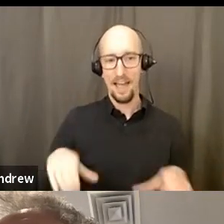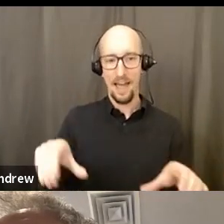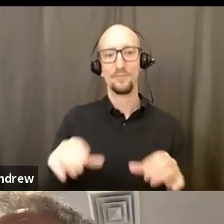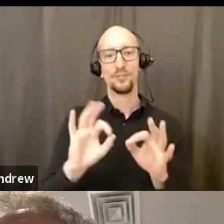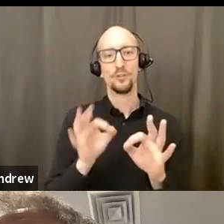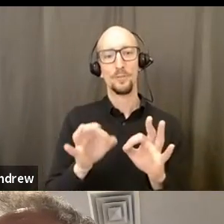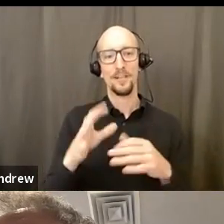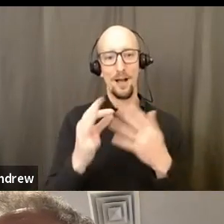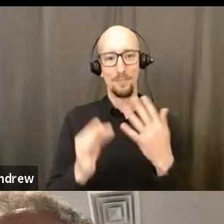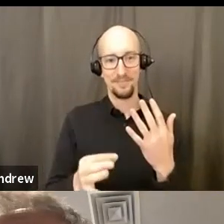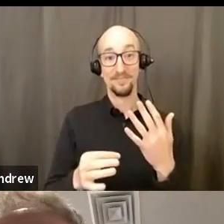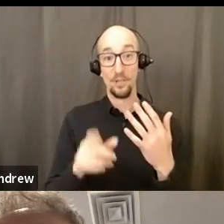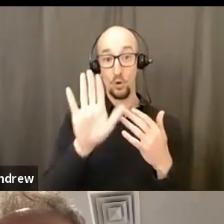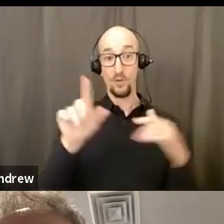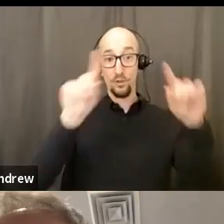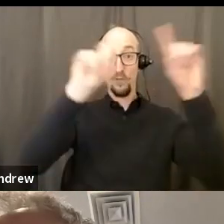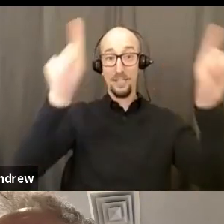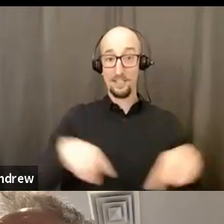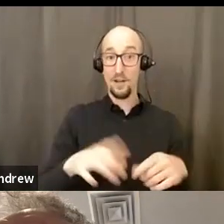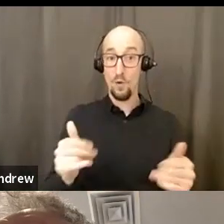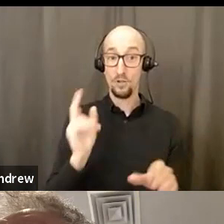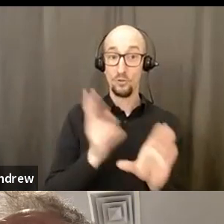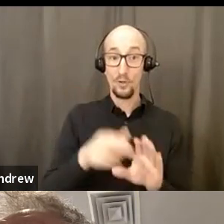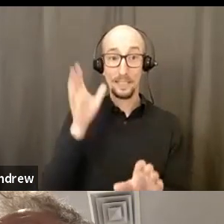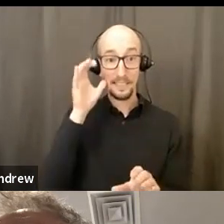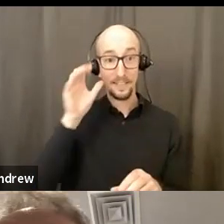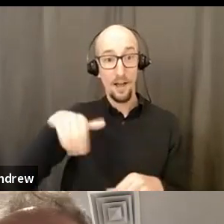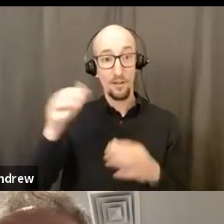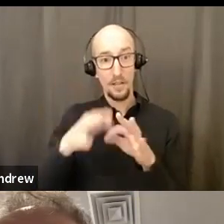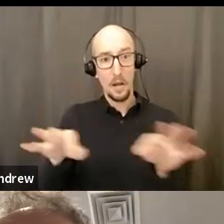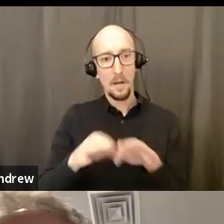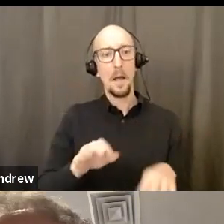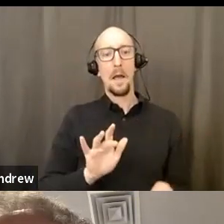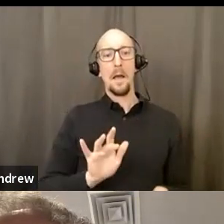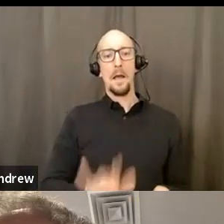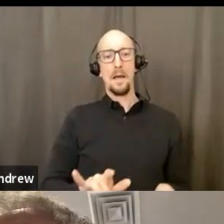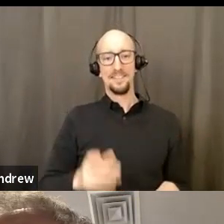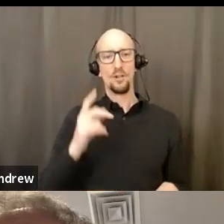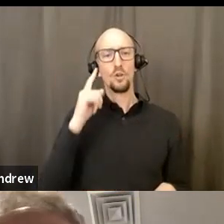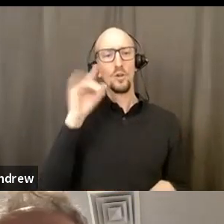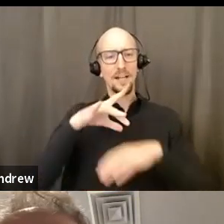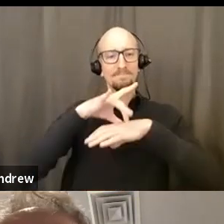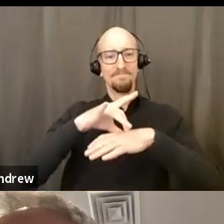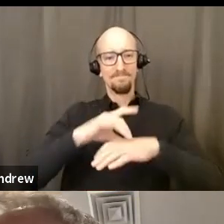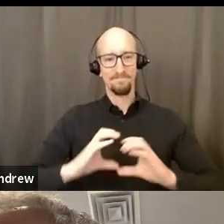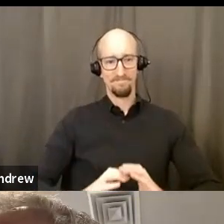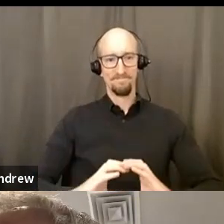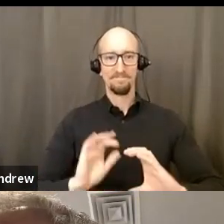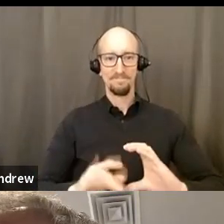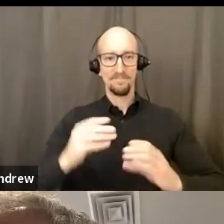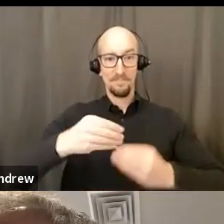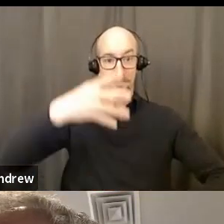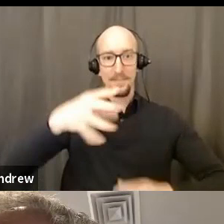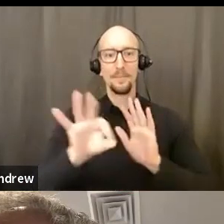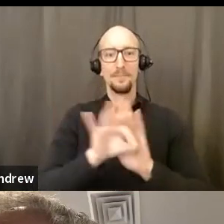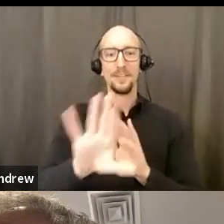screen. I'd like to remind everyone this evening to speak at a slower pace to assist our interpreters.